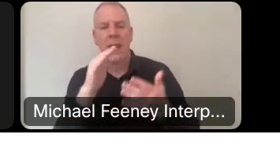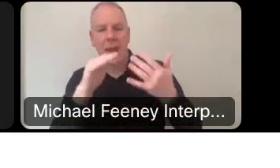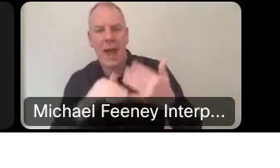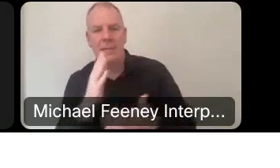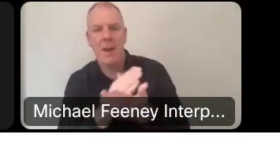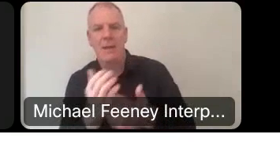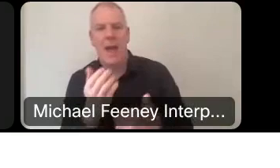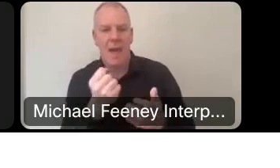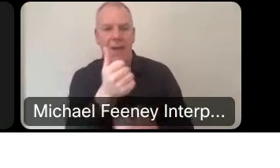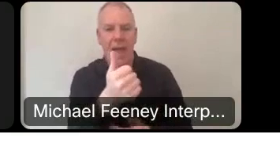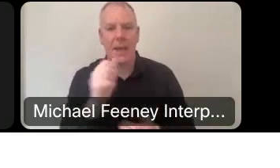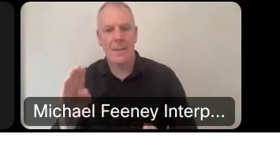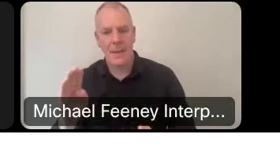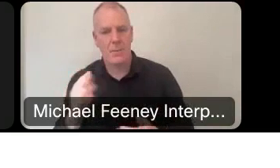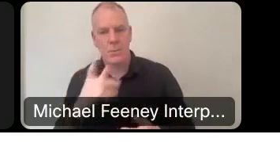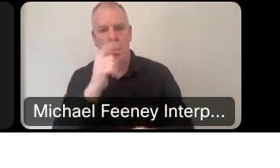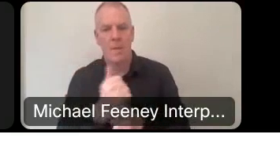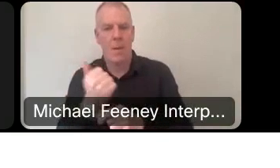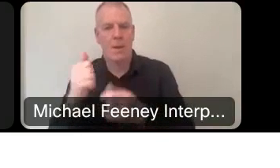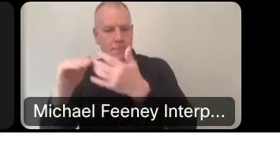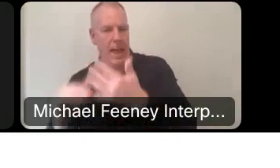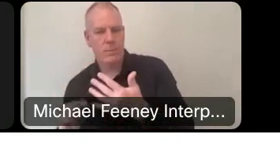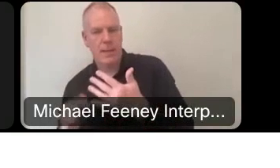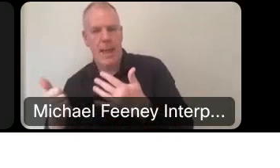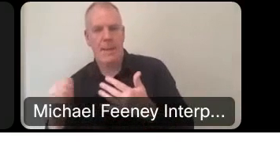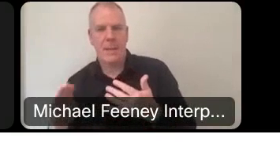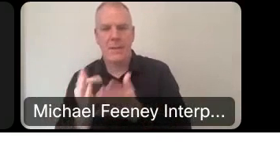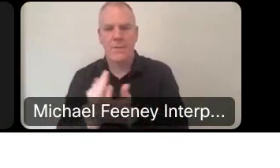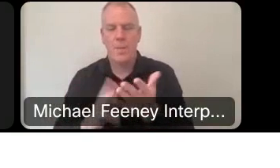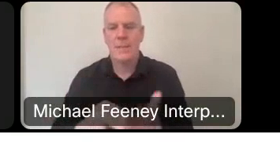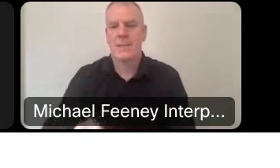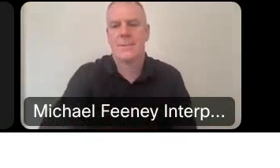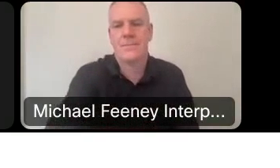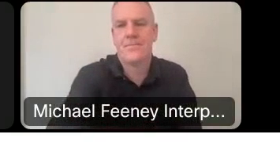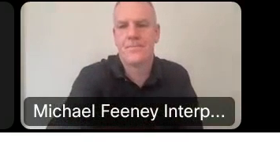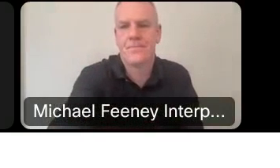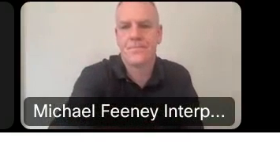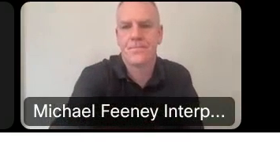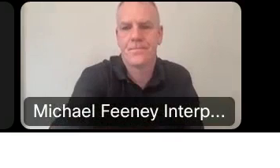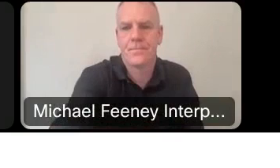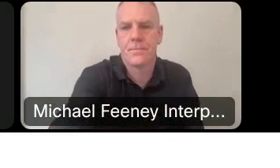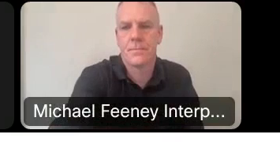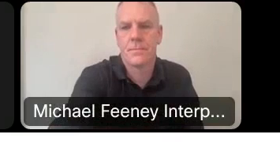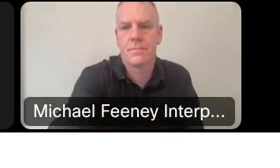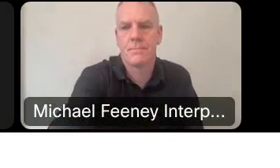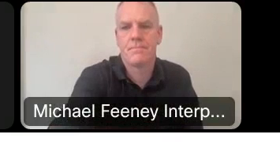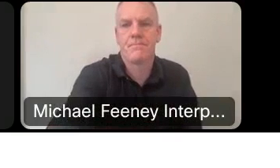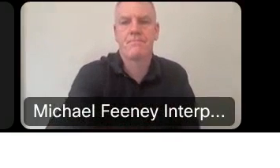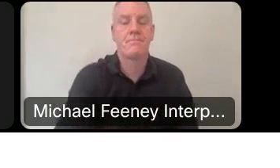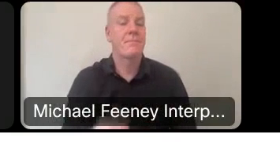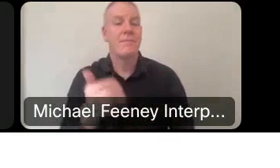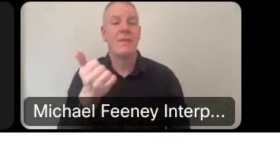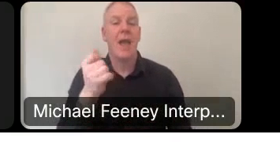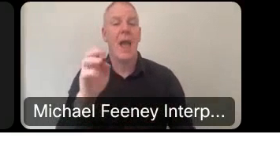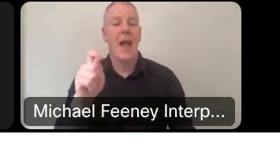it, and I will talk you through those in a few minutes. The Act specifically requires